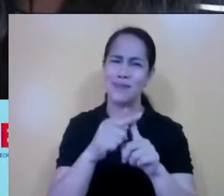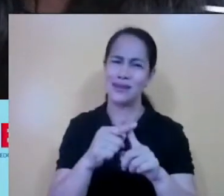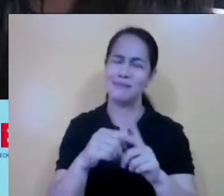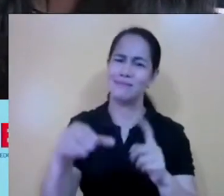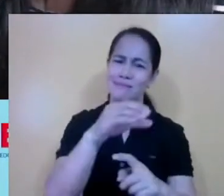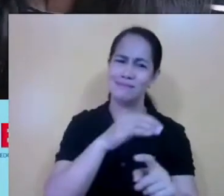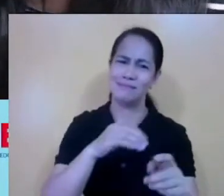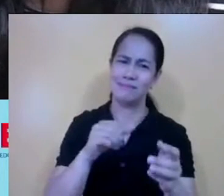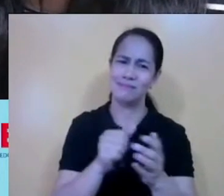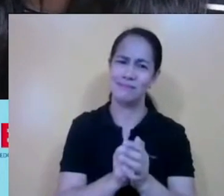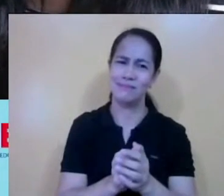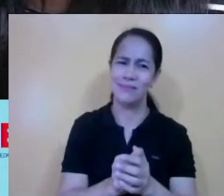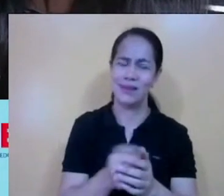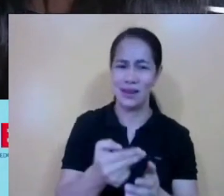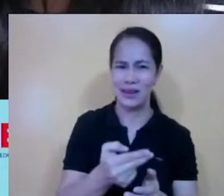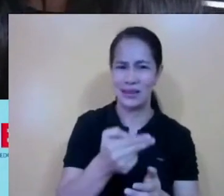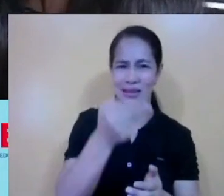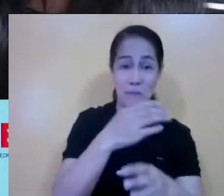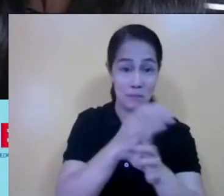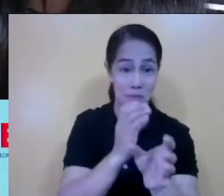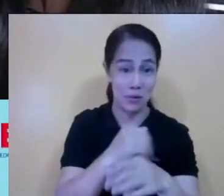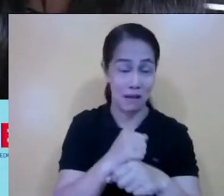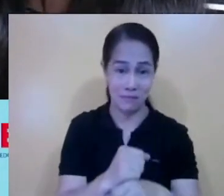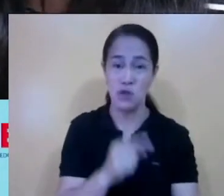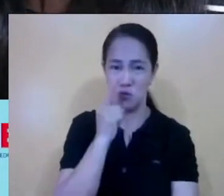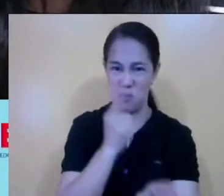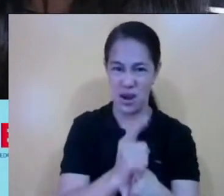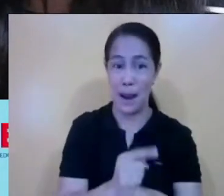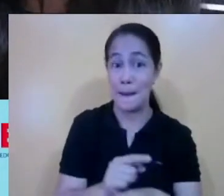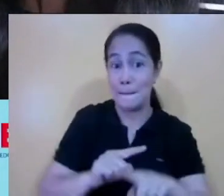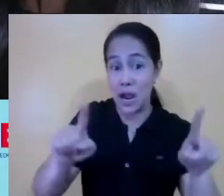main KRA? So that's correct. But if you check on